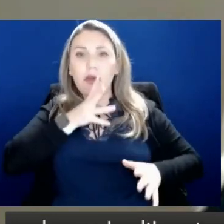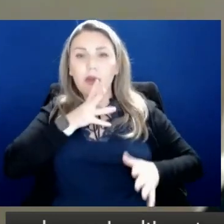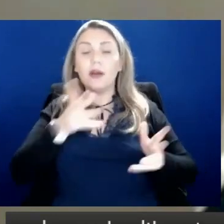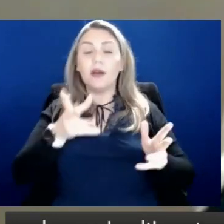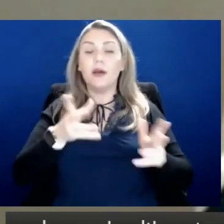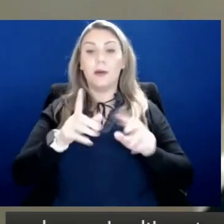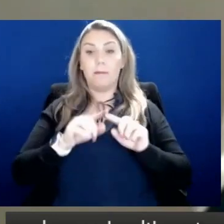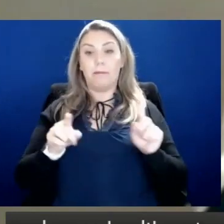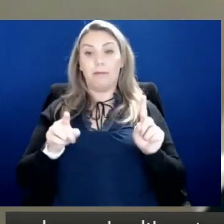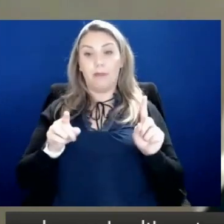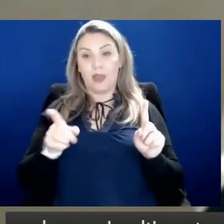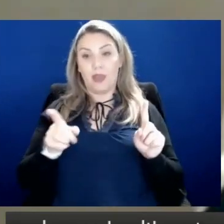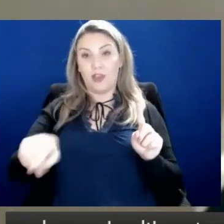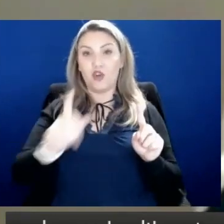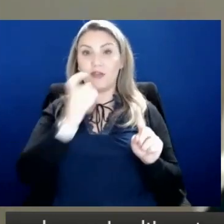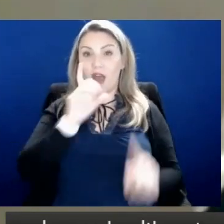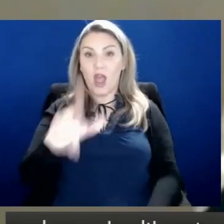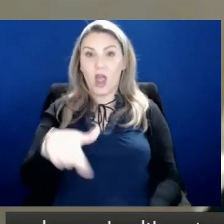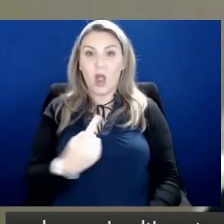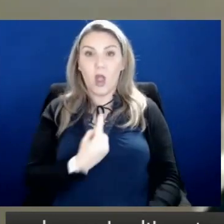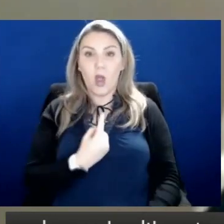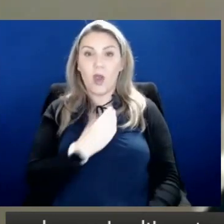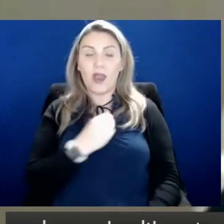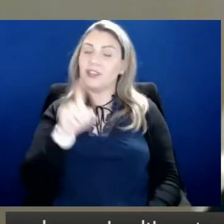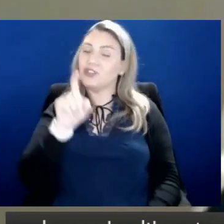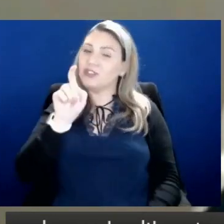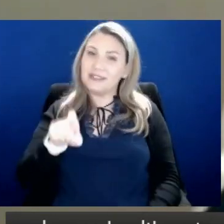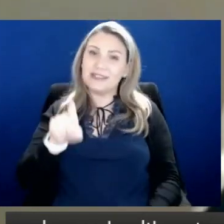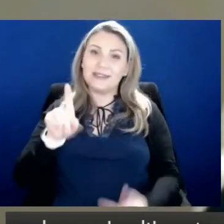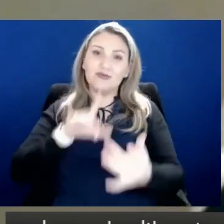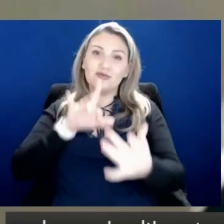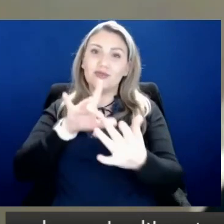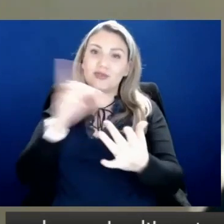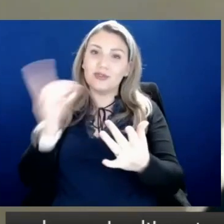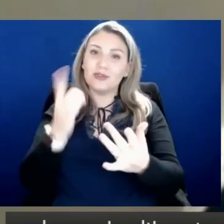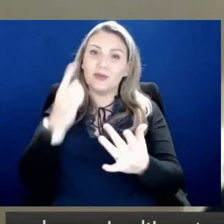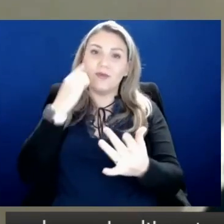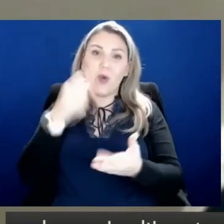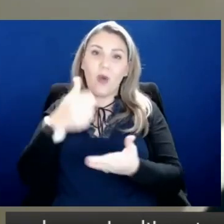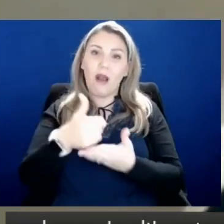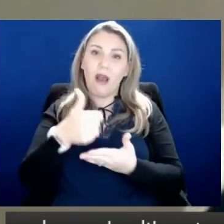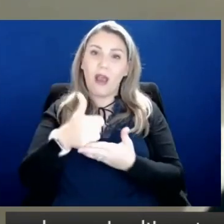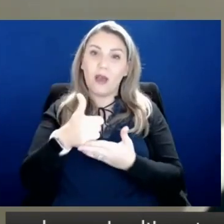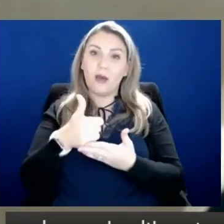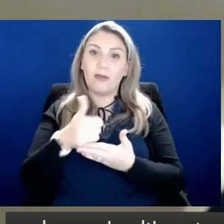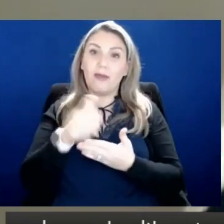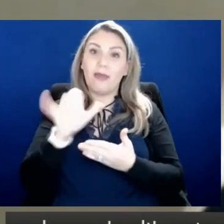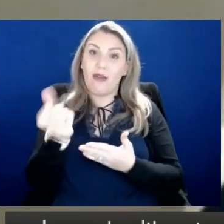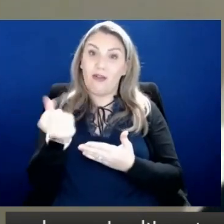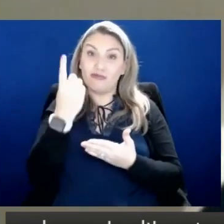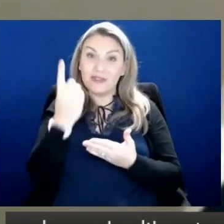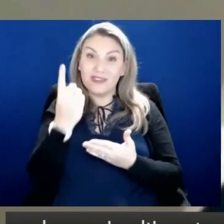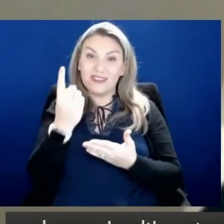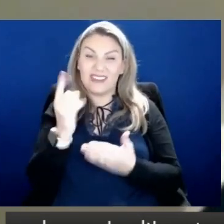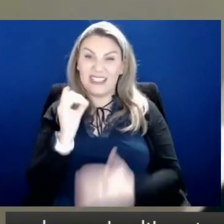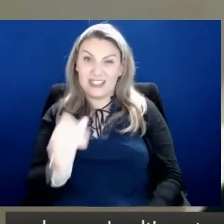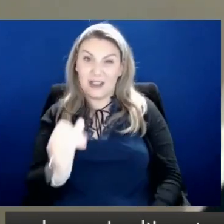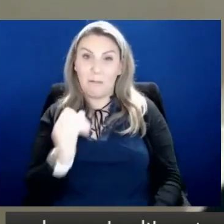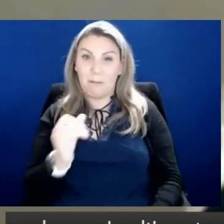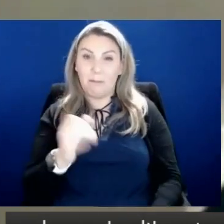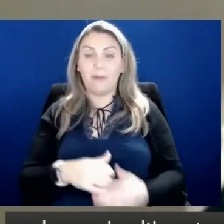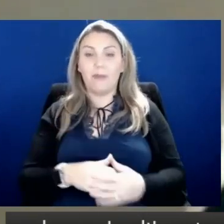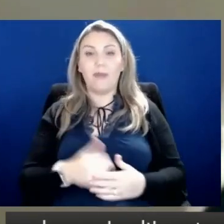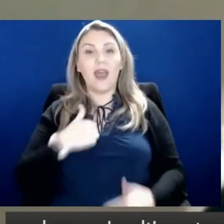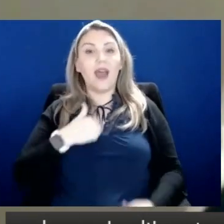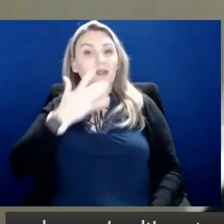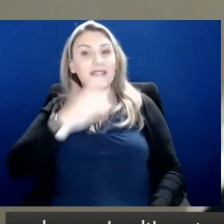they're not alone, and they just need to reach out to someone for help that understands. And I was lucky enough to get